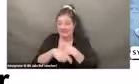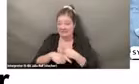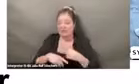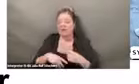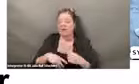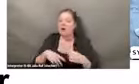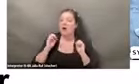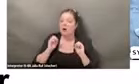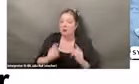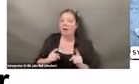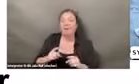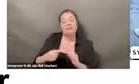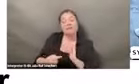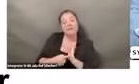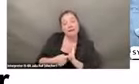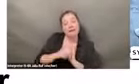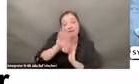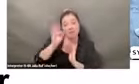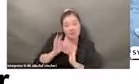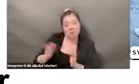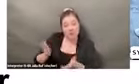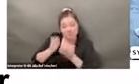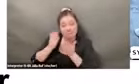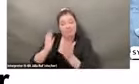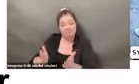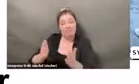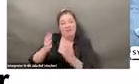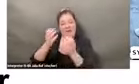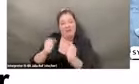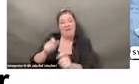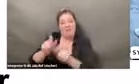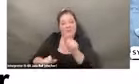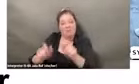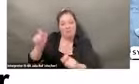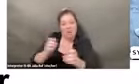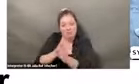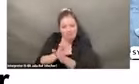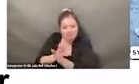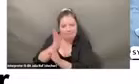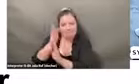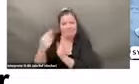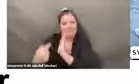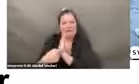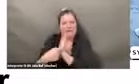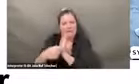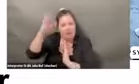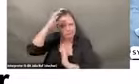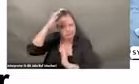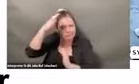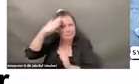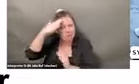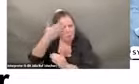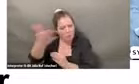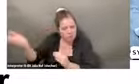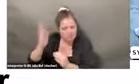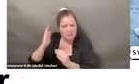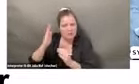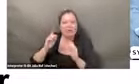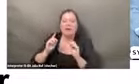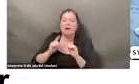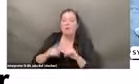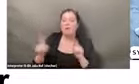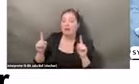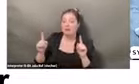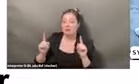technical specialists and the suppliers. There are plenty of really good accessibility experts out there. But the usage of